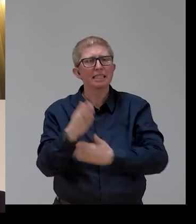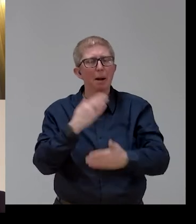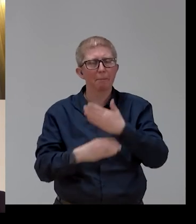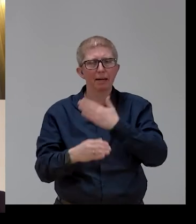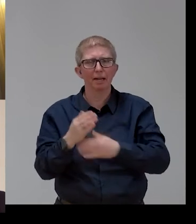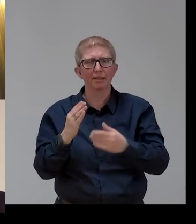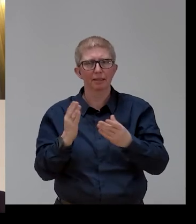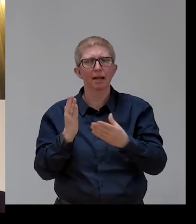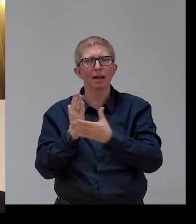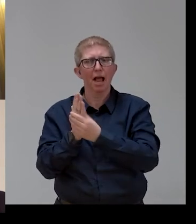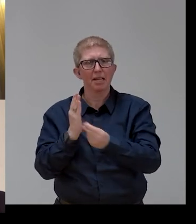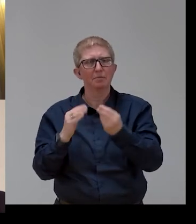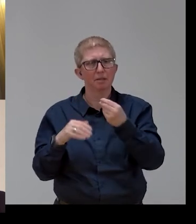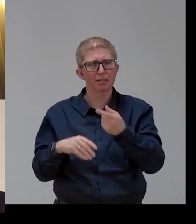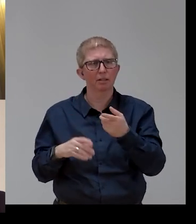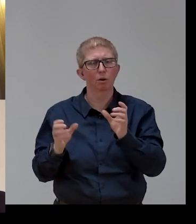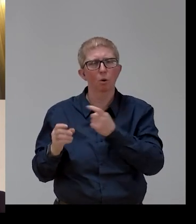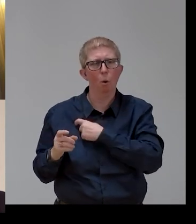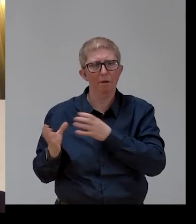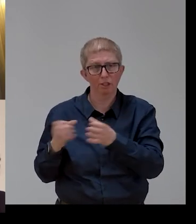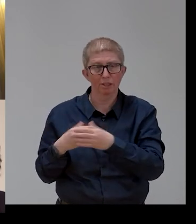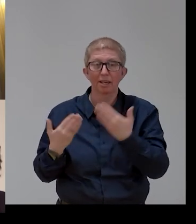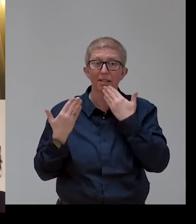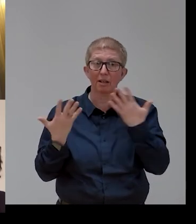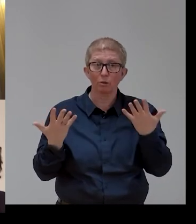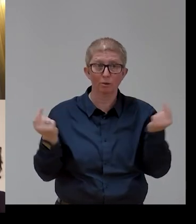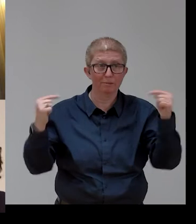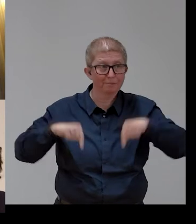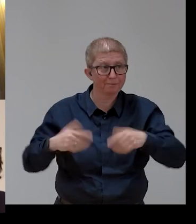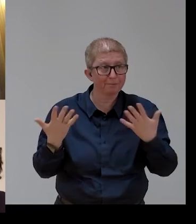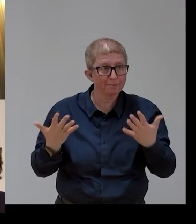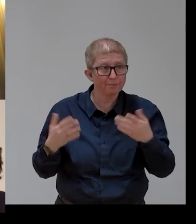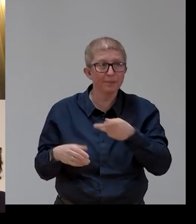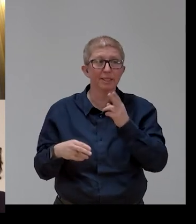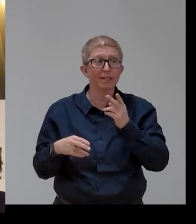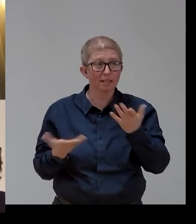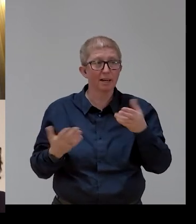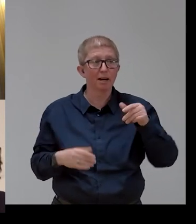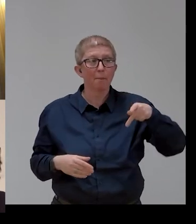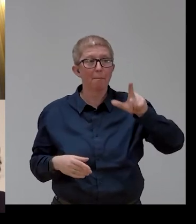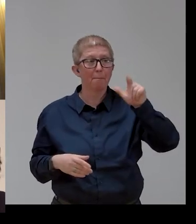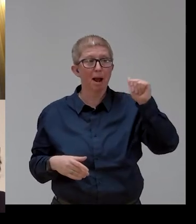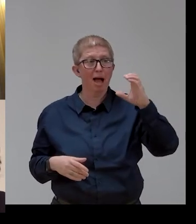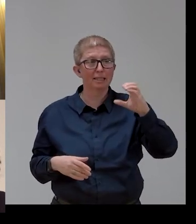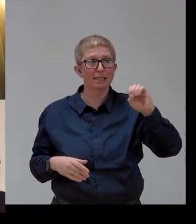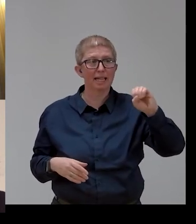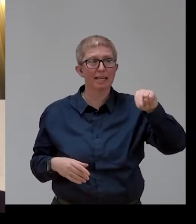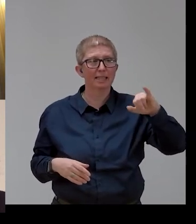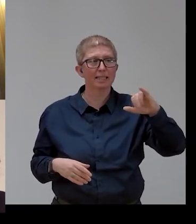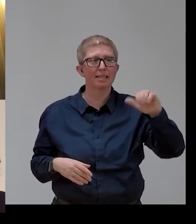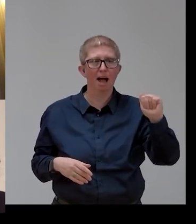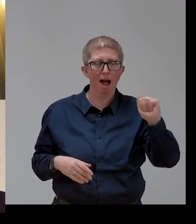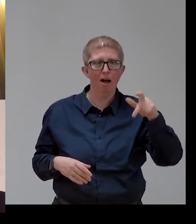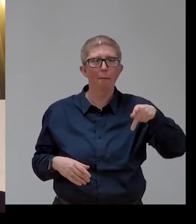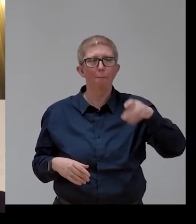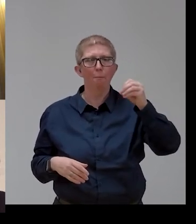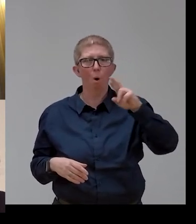Thank you very much for making some of your time available to us. No jobs anymore on